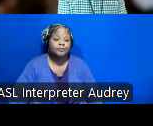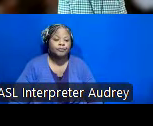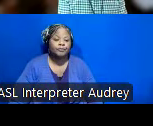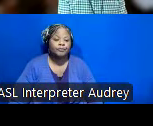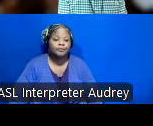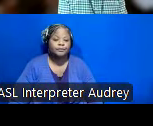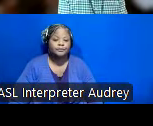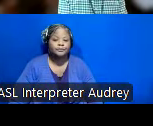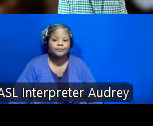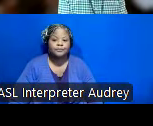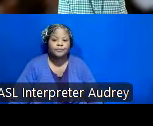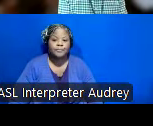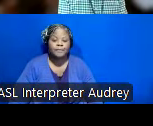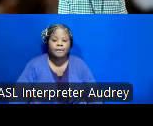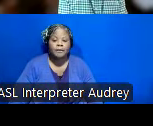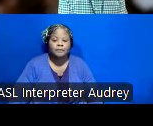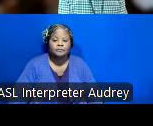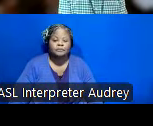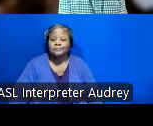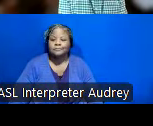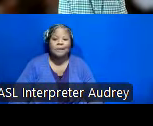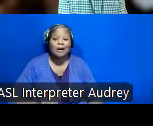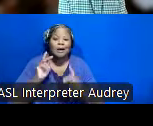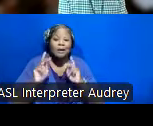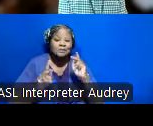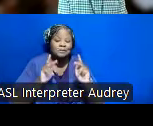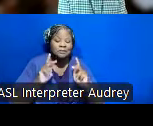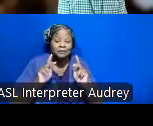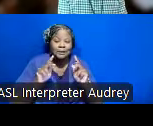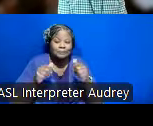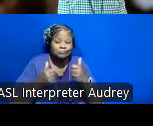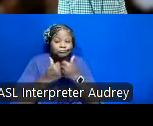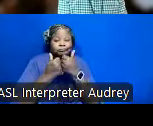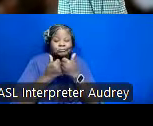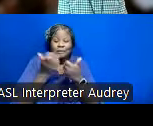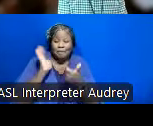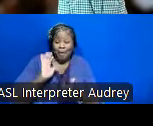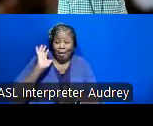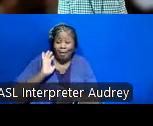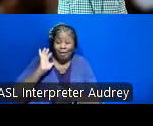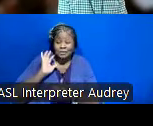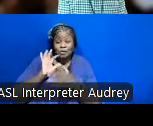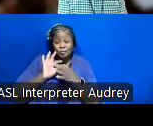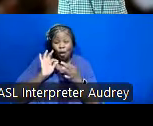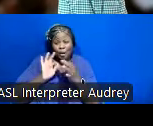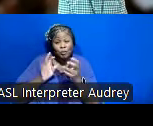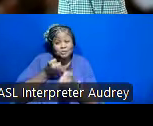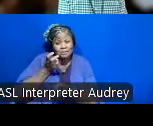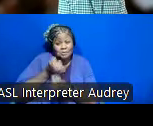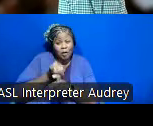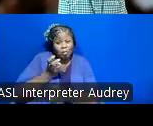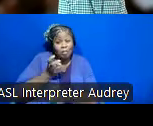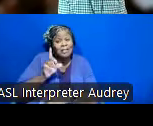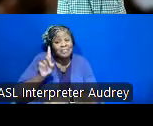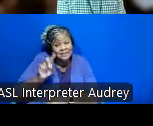So when our respondents talked about encountering issues at SSA in the past, they talked about how it was difficult, but they